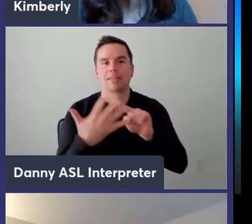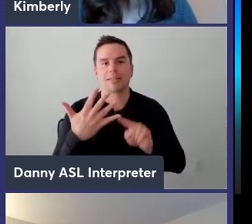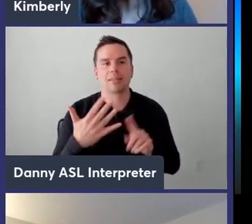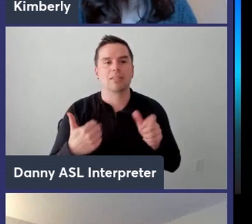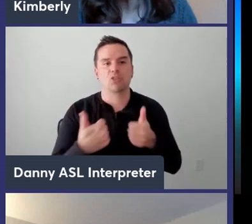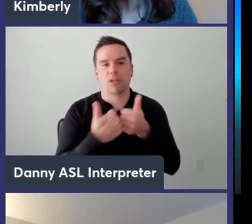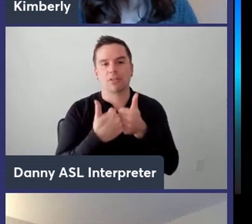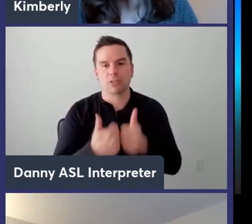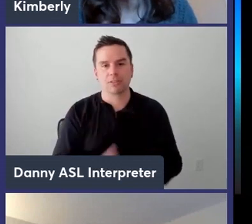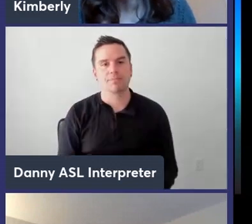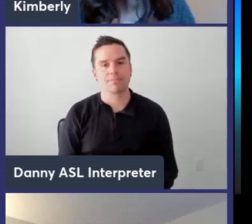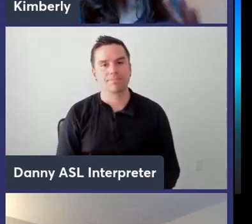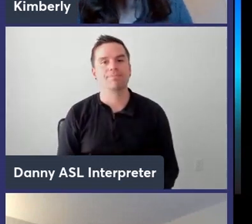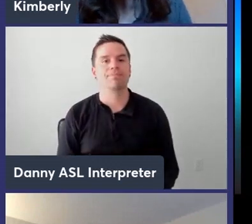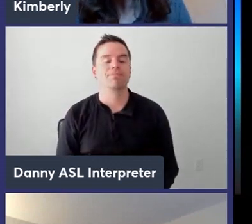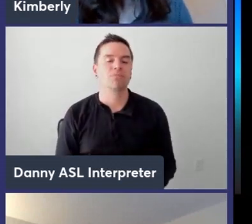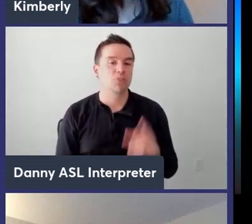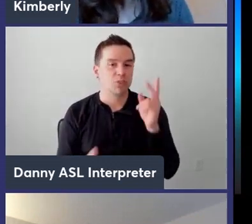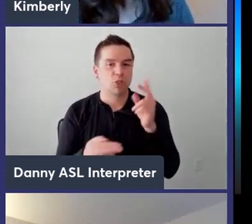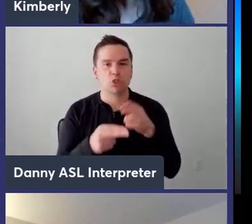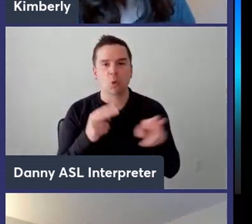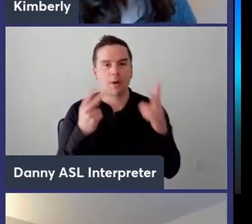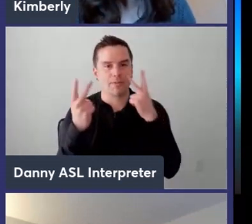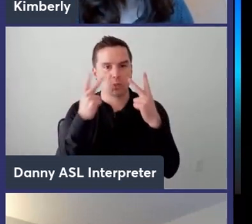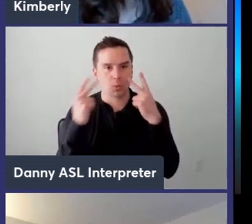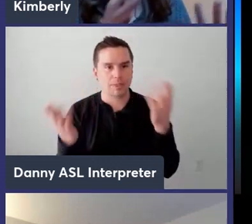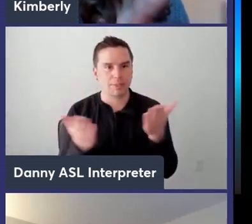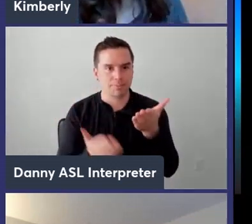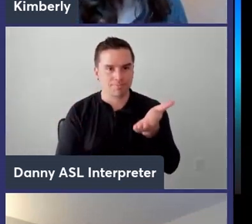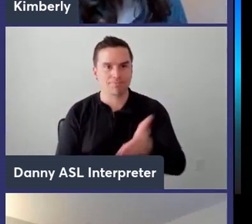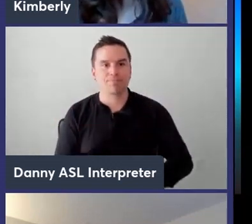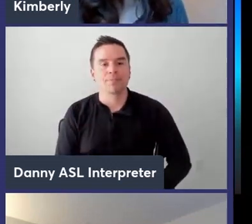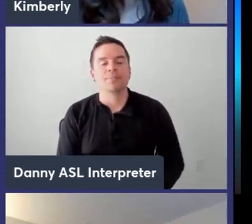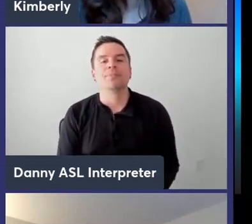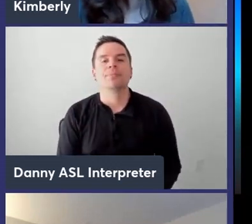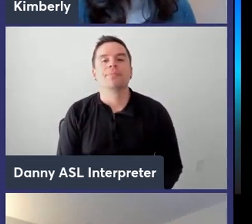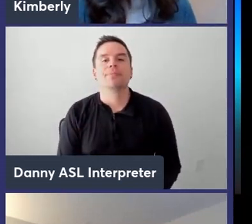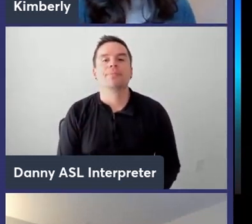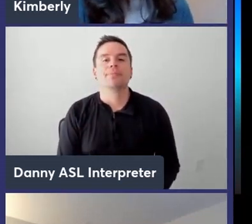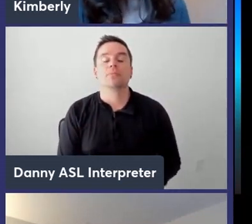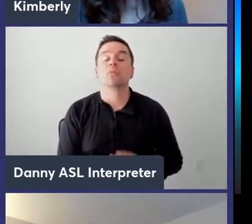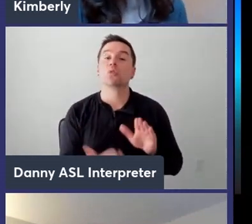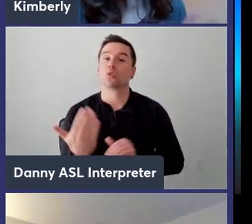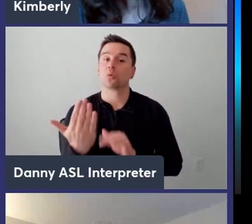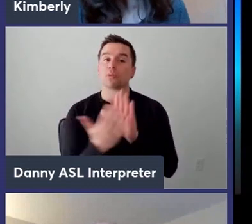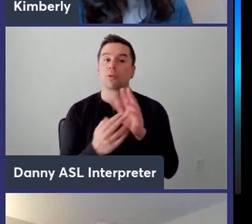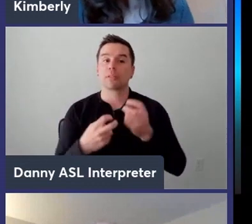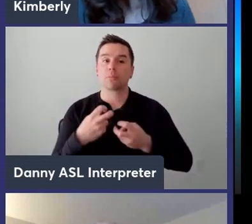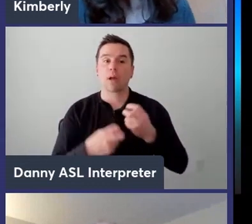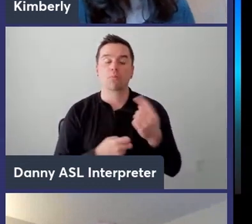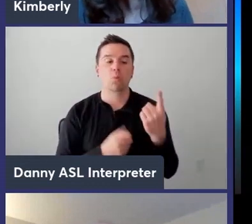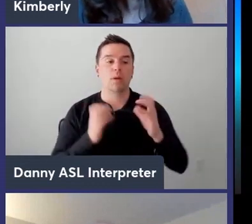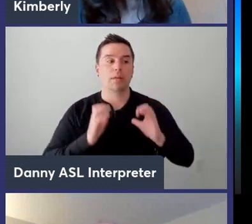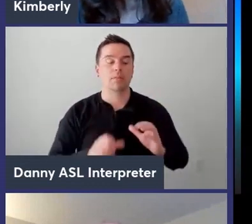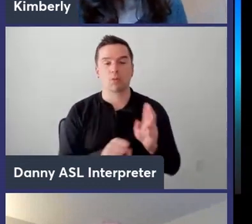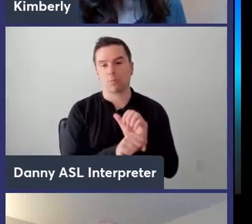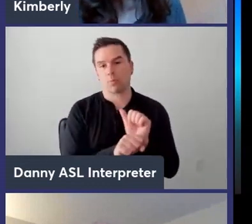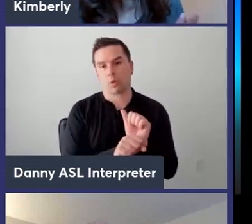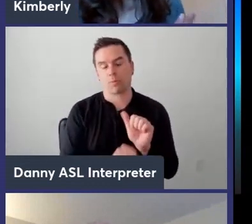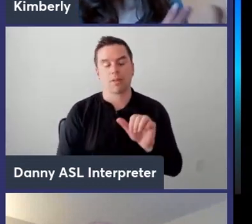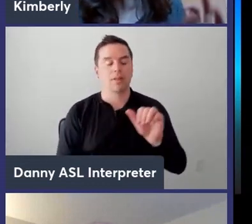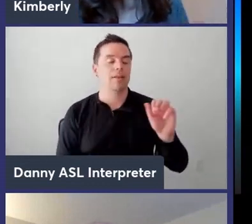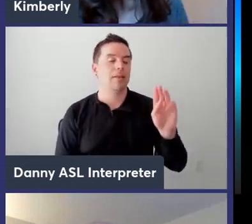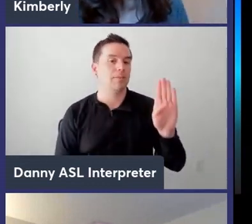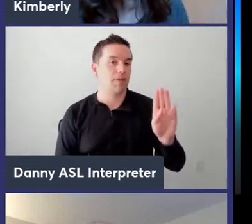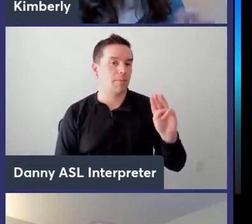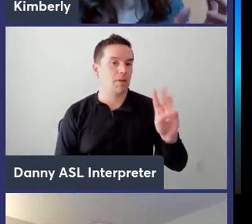quick little visual here. Ooh. To address these problems, one of the customers we've been working with is BMW, and we started